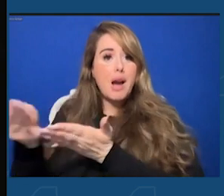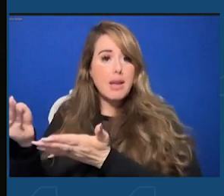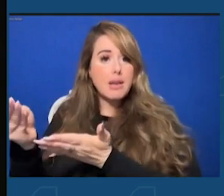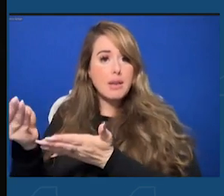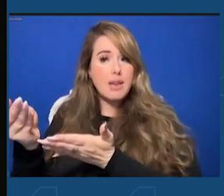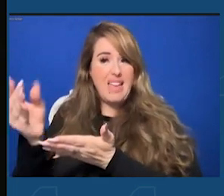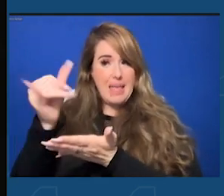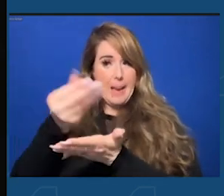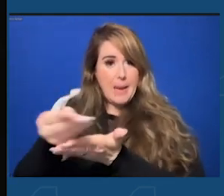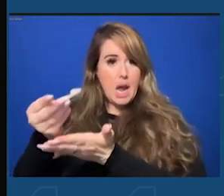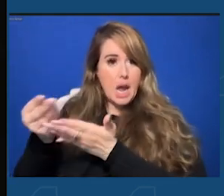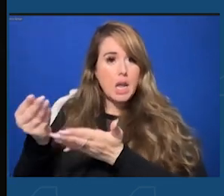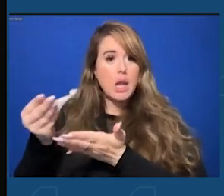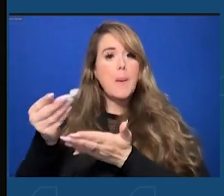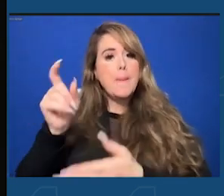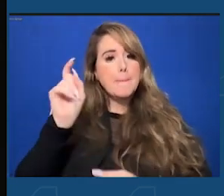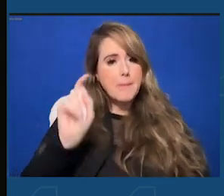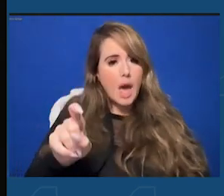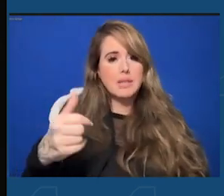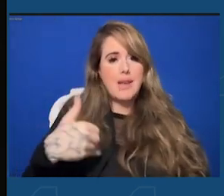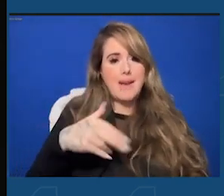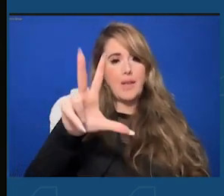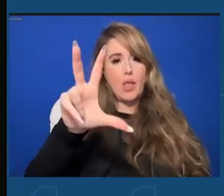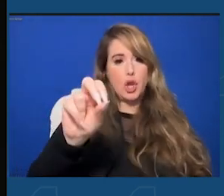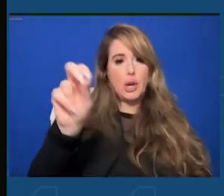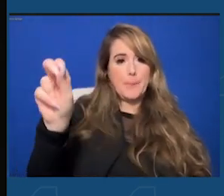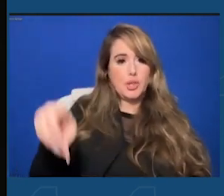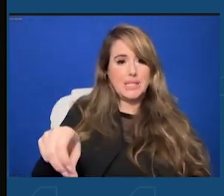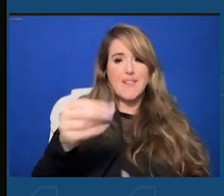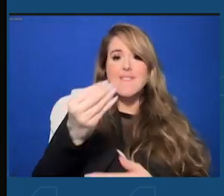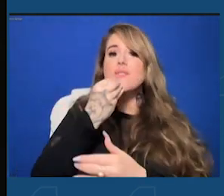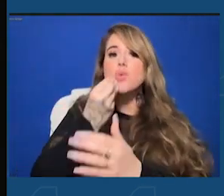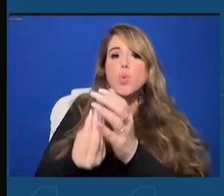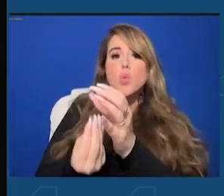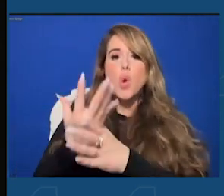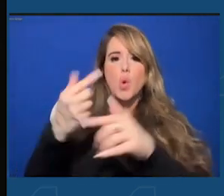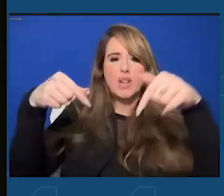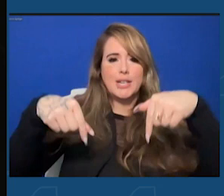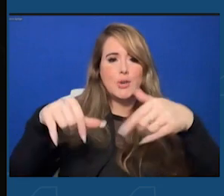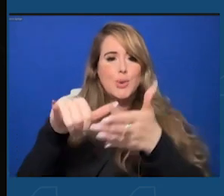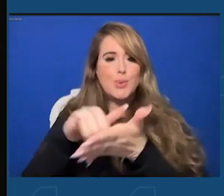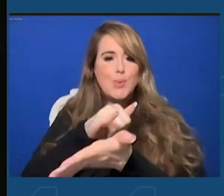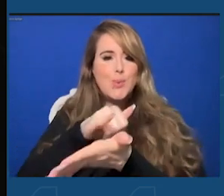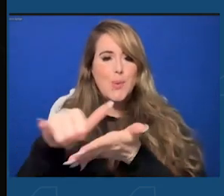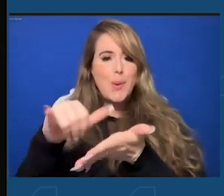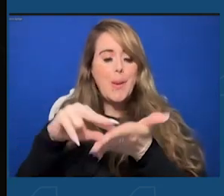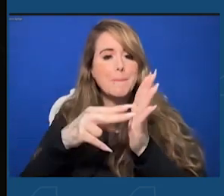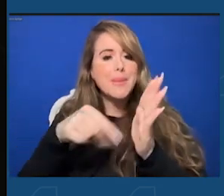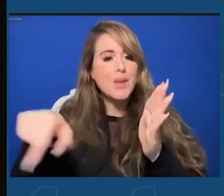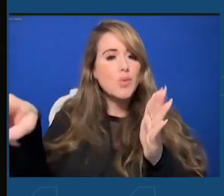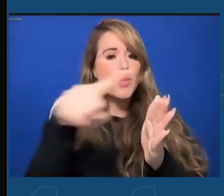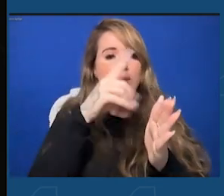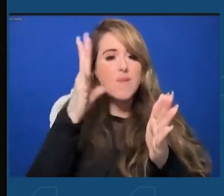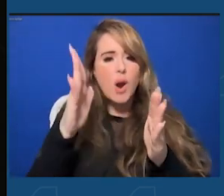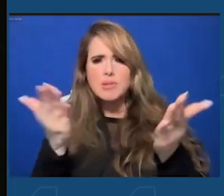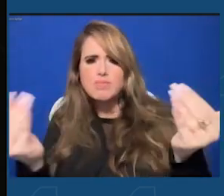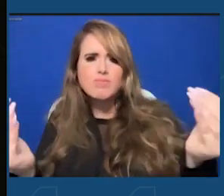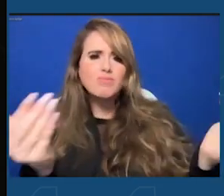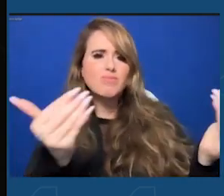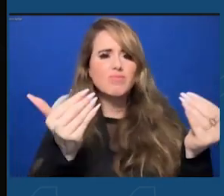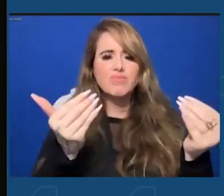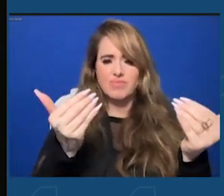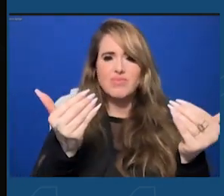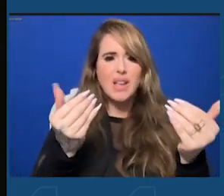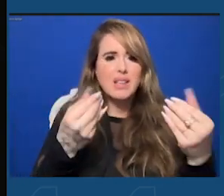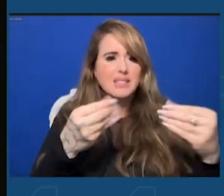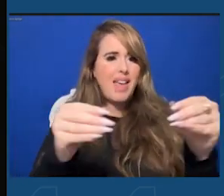be grown in the state of New York to give you better access to those markets that should have been there all along. So let's get